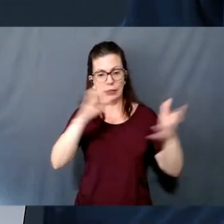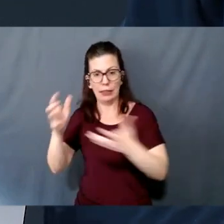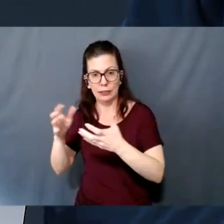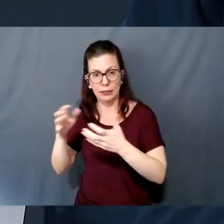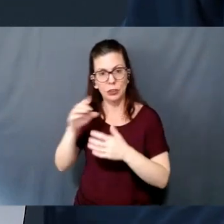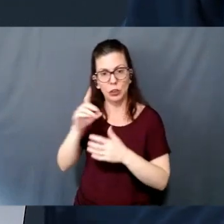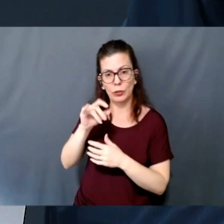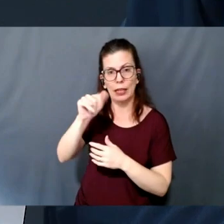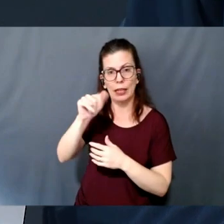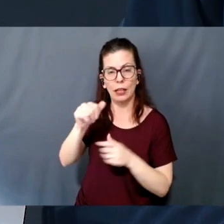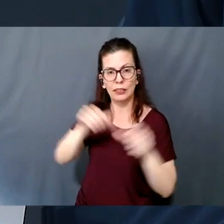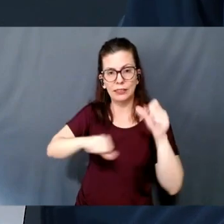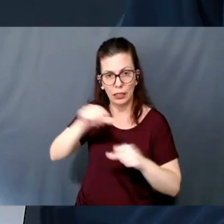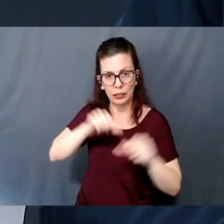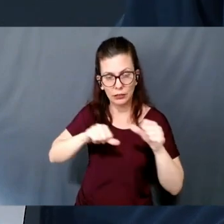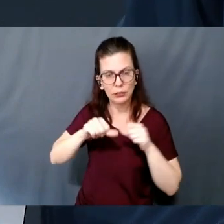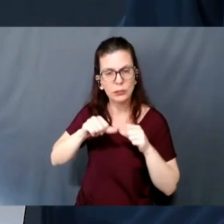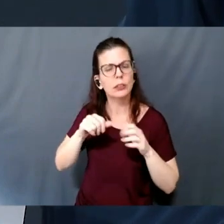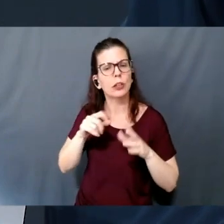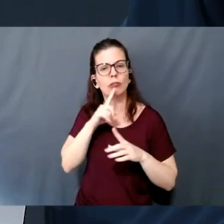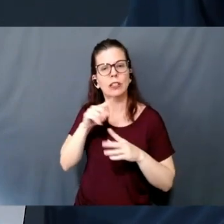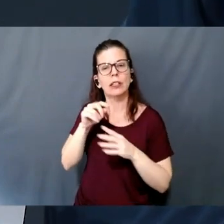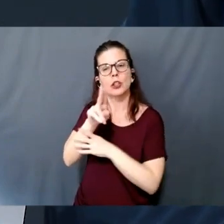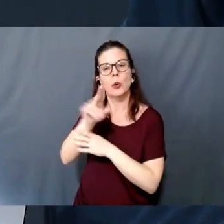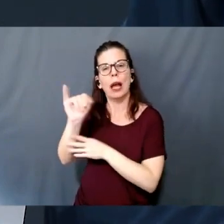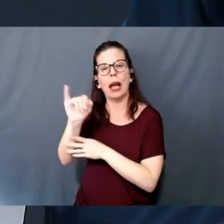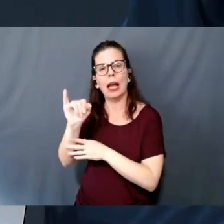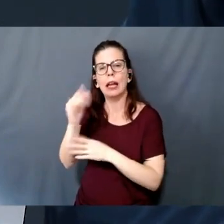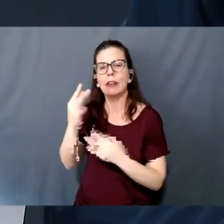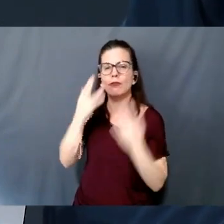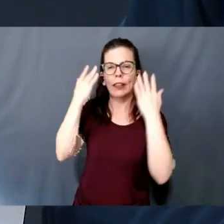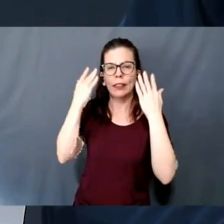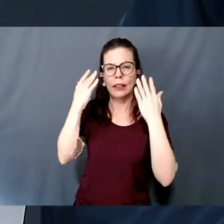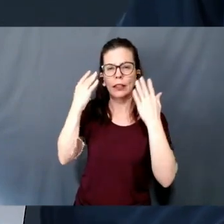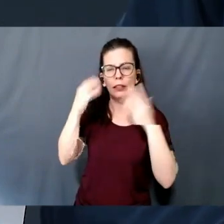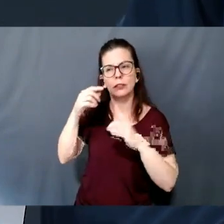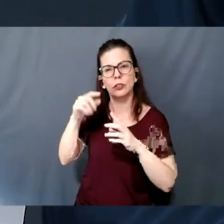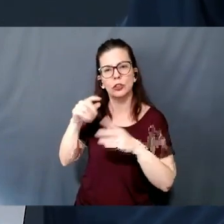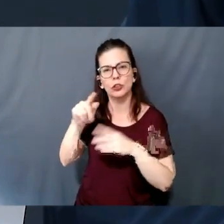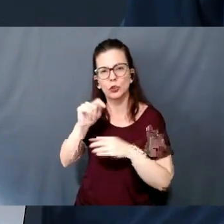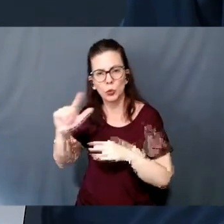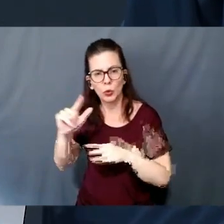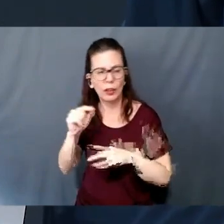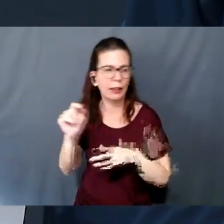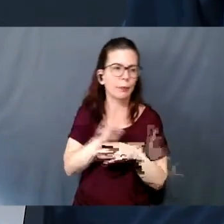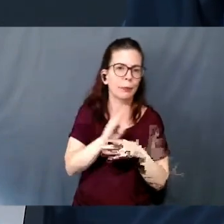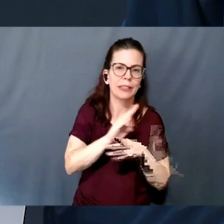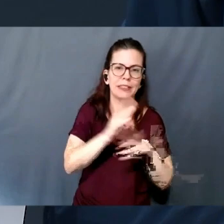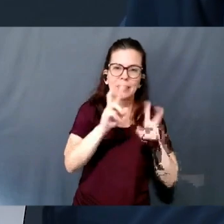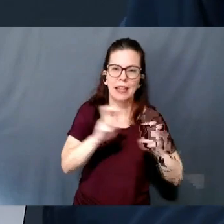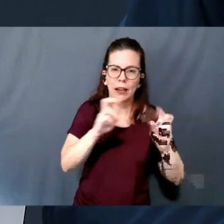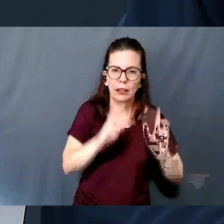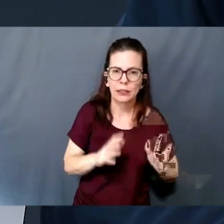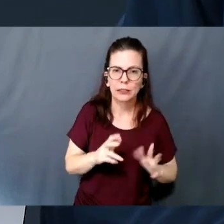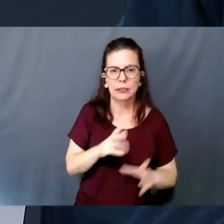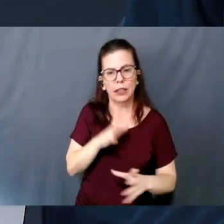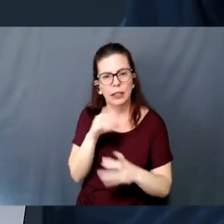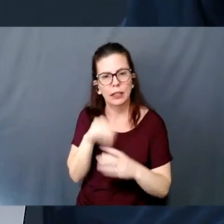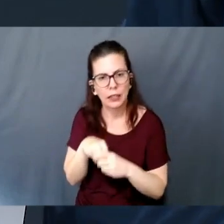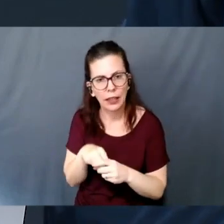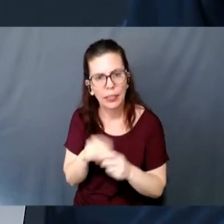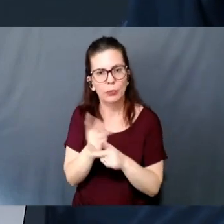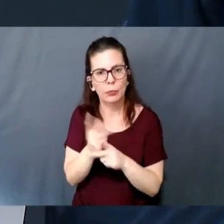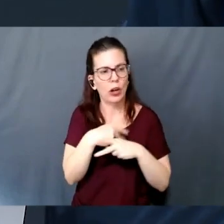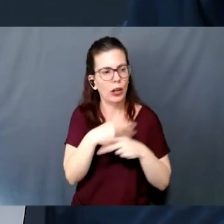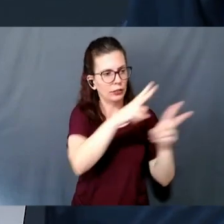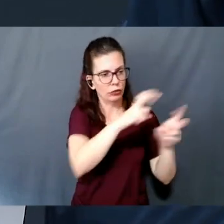a really UI-friendly tool where somebody, a business analyst, for example, would be able to come into the product, drag and drop. They have